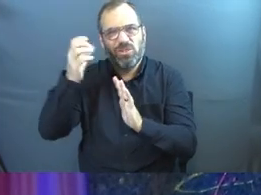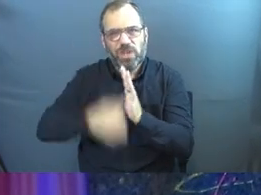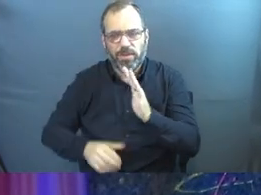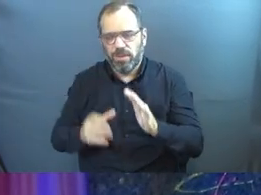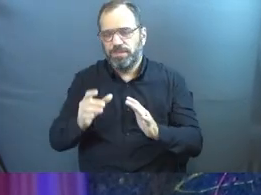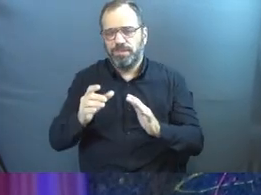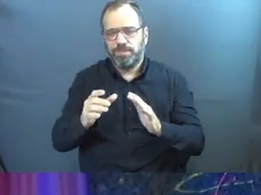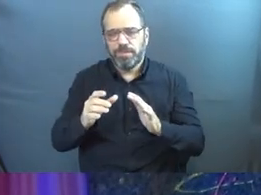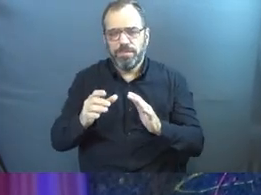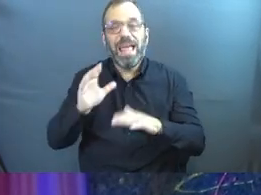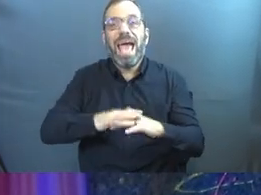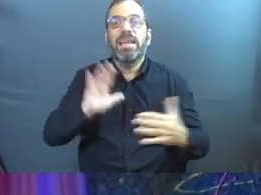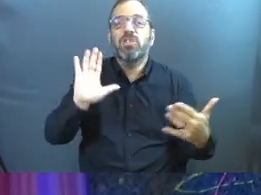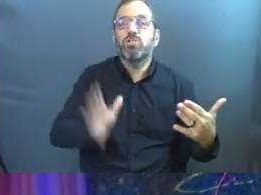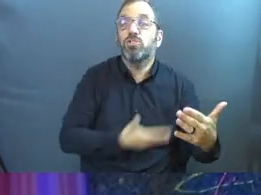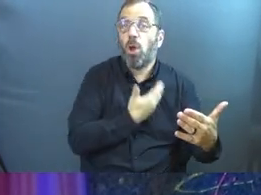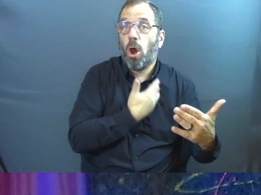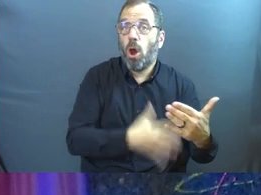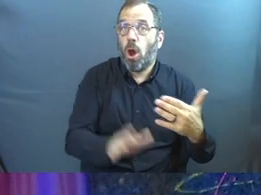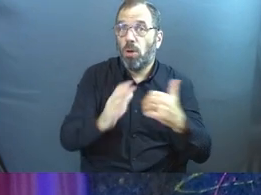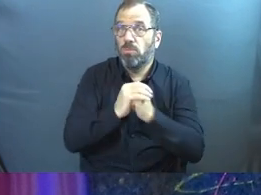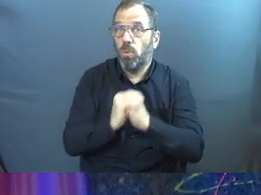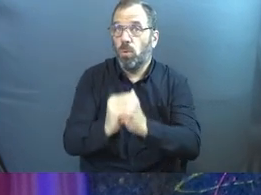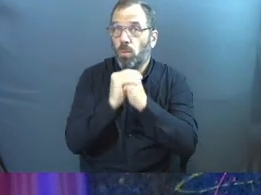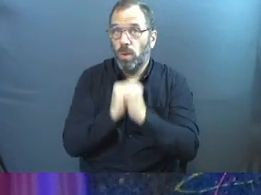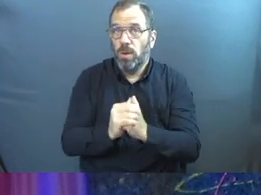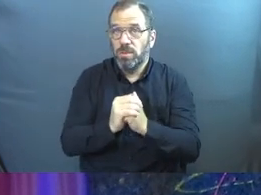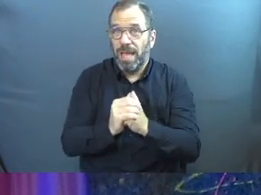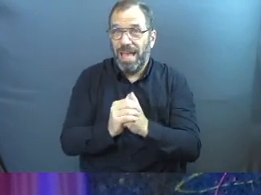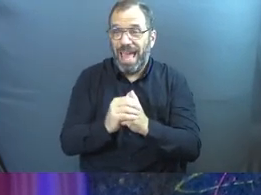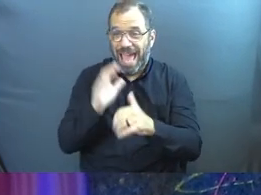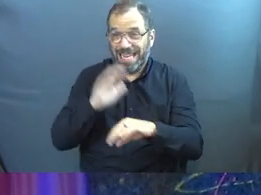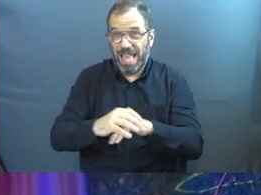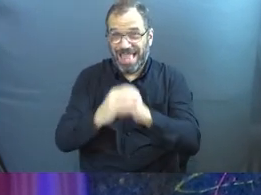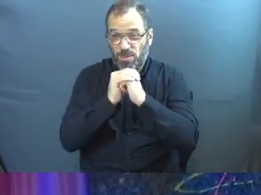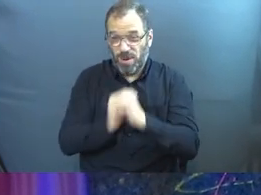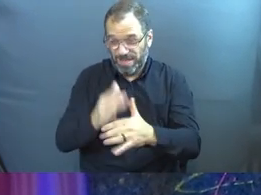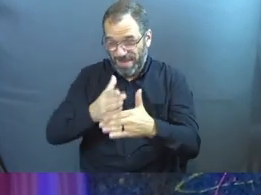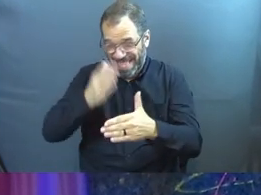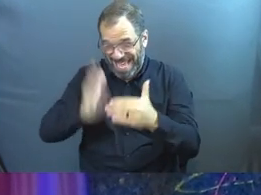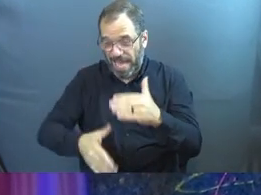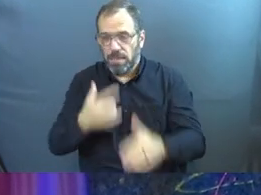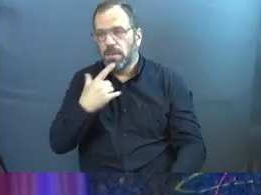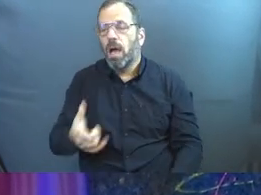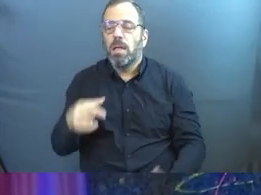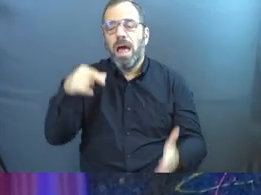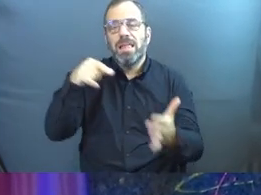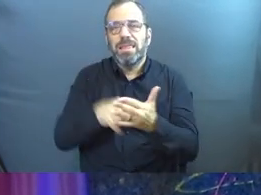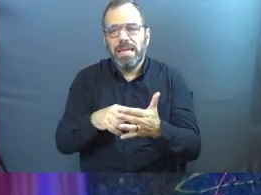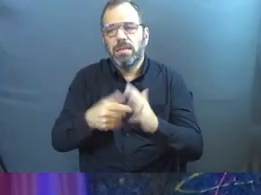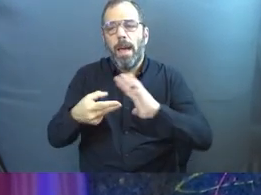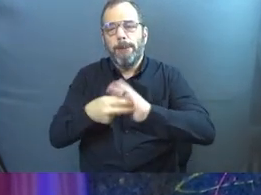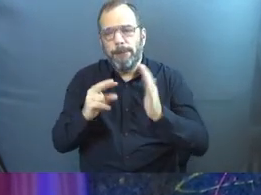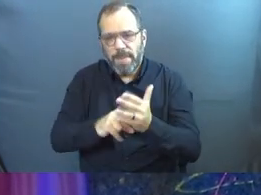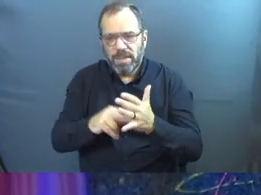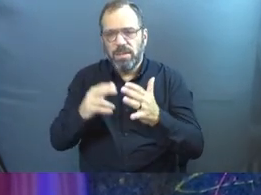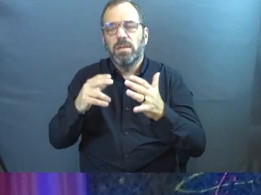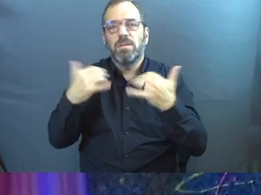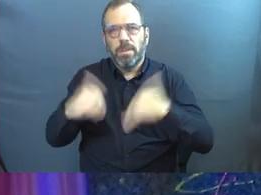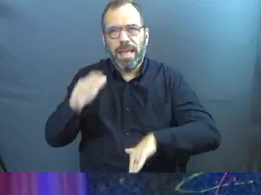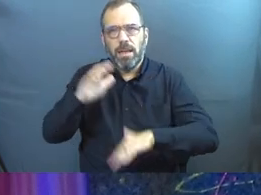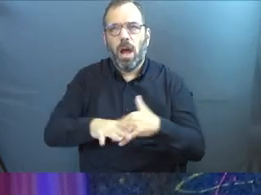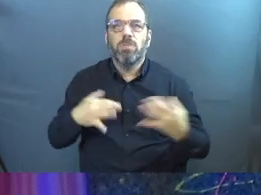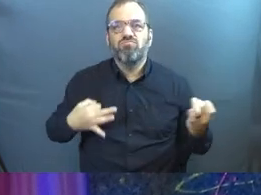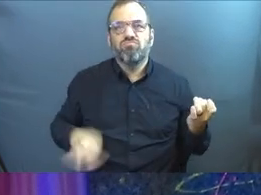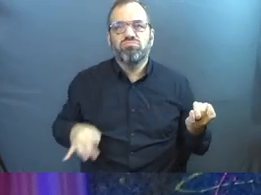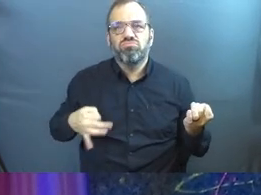chapter, and it's a song, like a worship song that he writes. And he gets to the end of the worship song, and he says, this is meant to be played on the